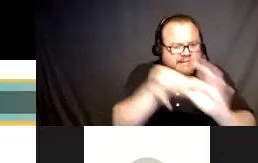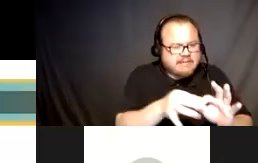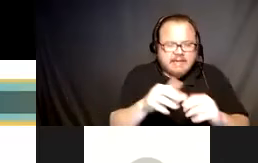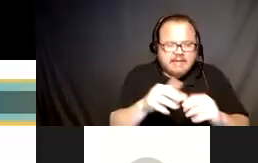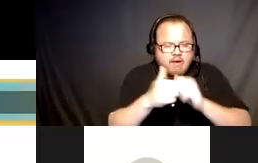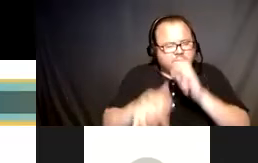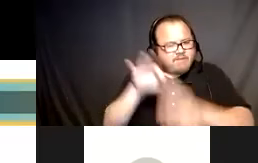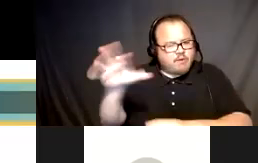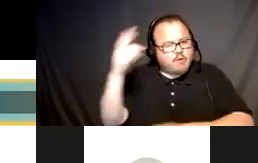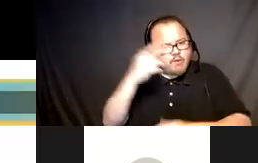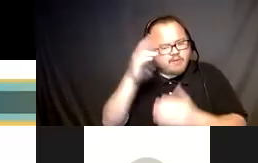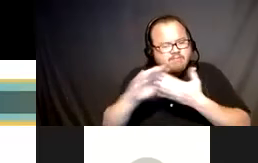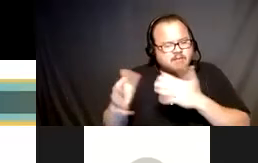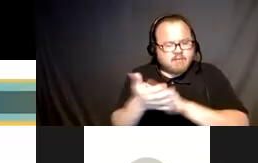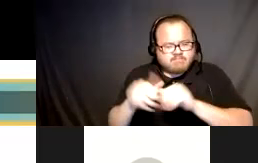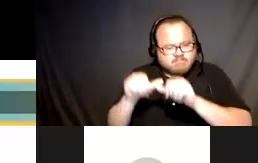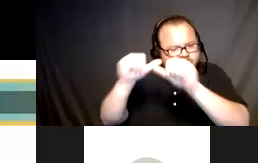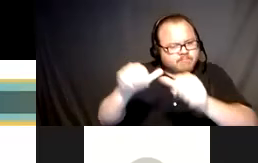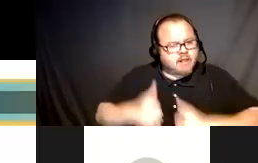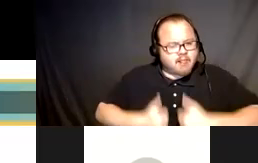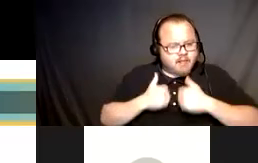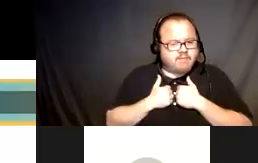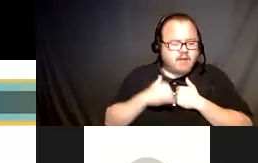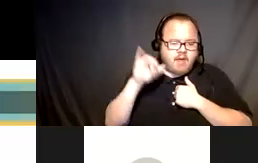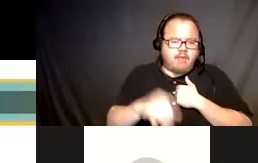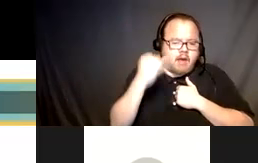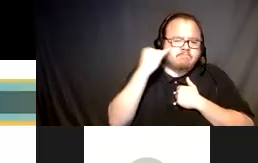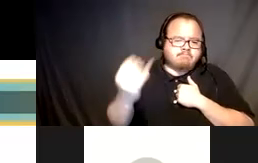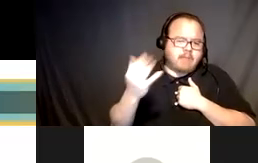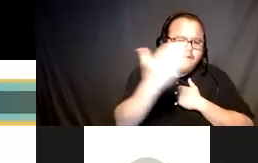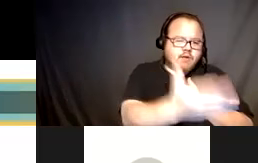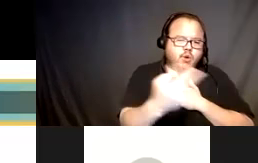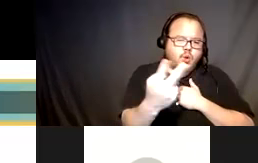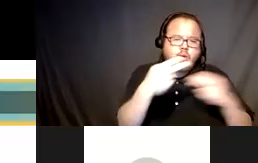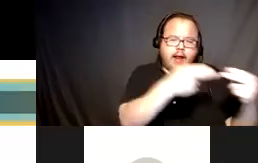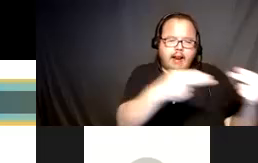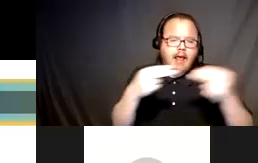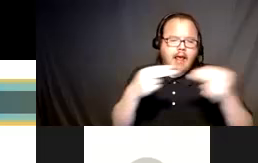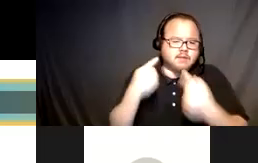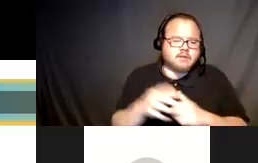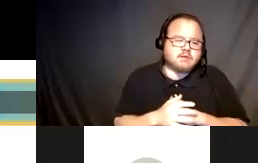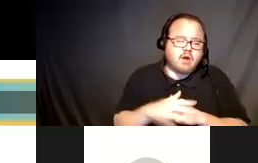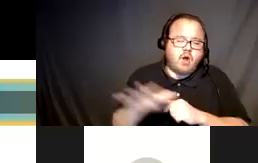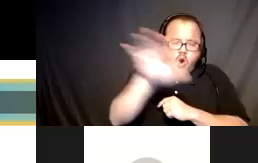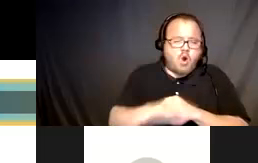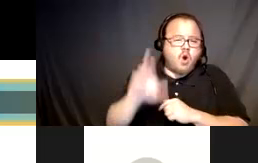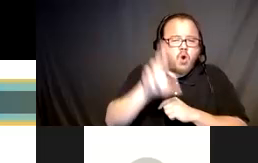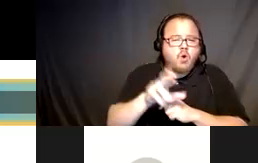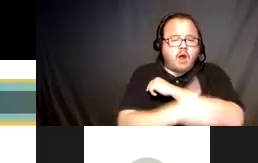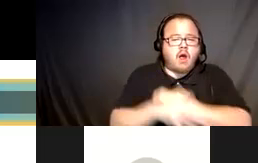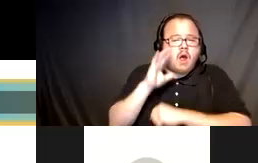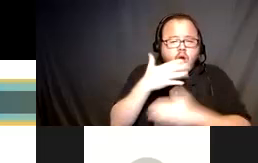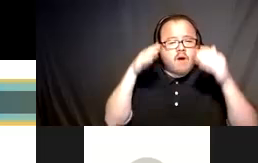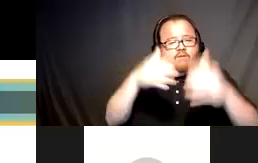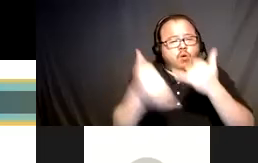finding their reasons for living. So that is the snapshot here in these 2 slides overall for Riverside County. But given our focus